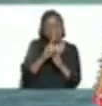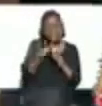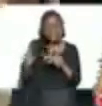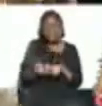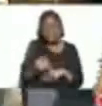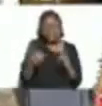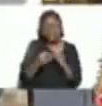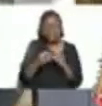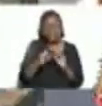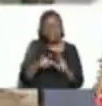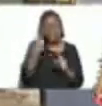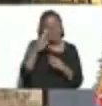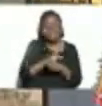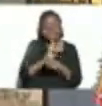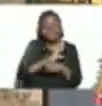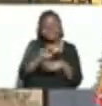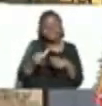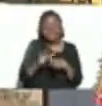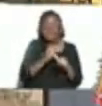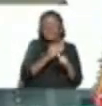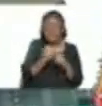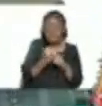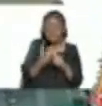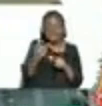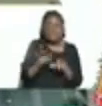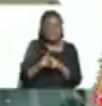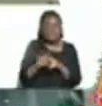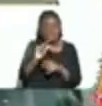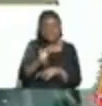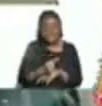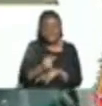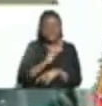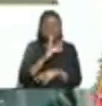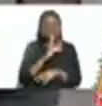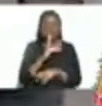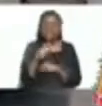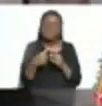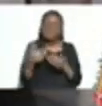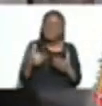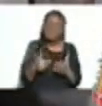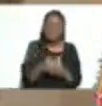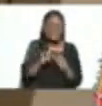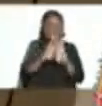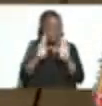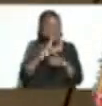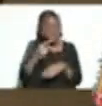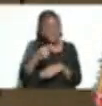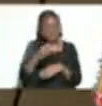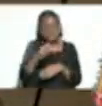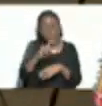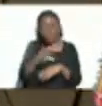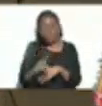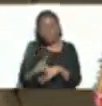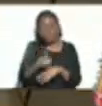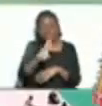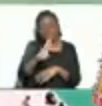opportunities for businesses of all sizes, as well as guests. So I want to talk about the newly opened this year, Goldwyn. Just 80 rooms